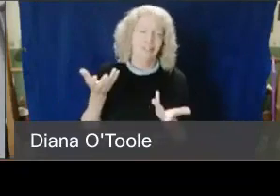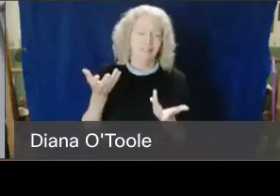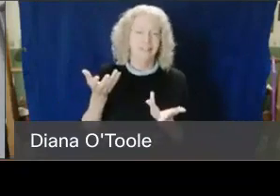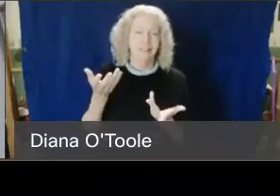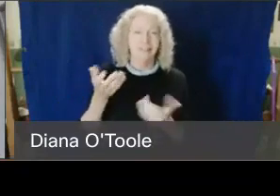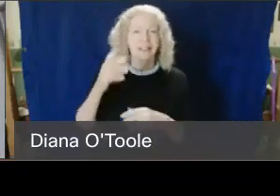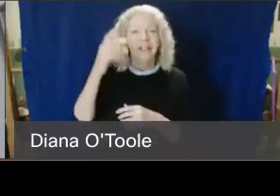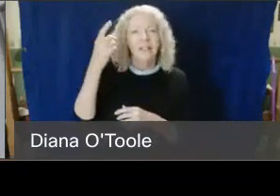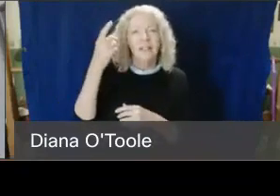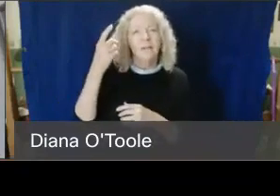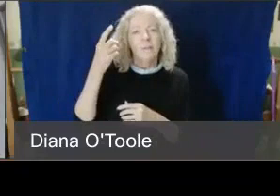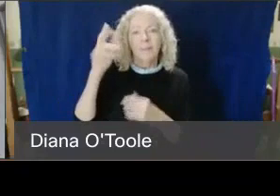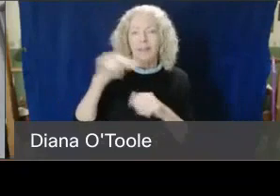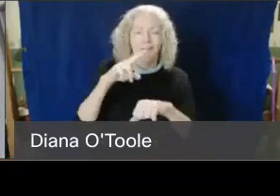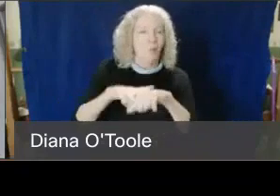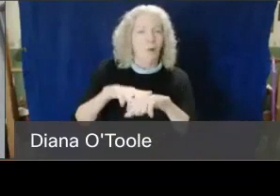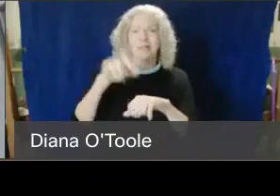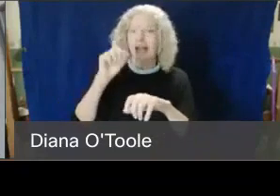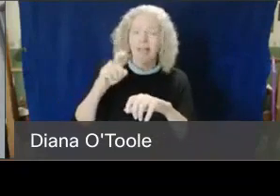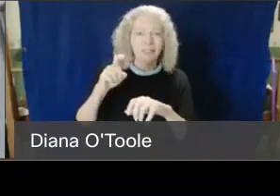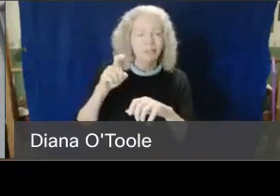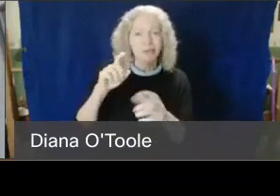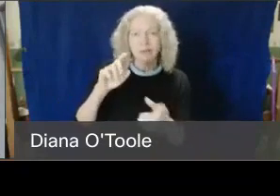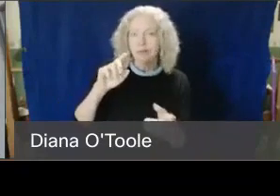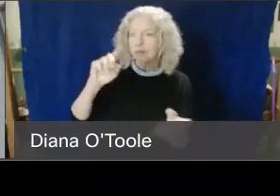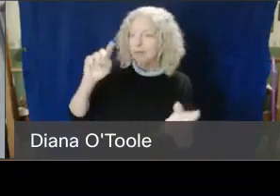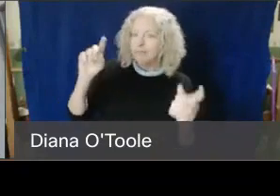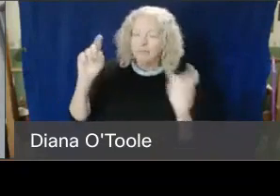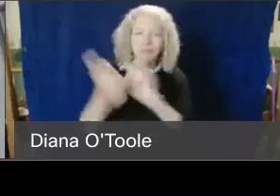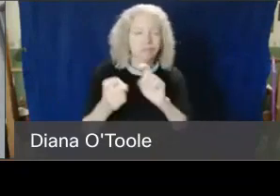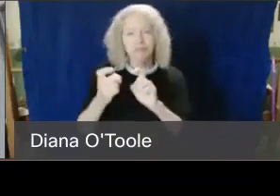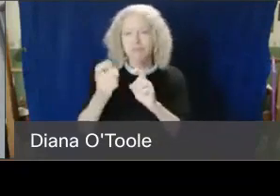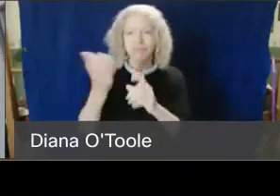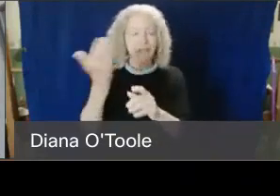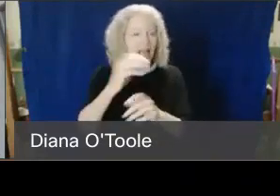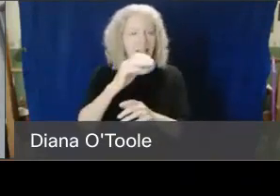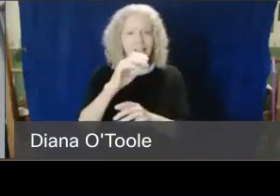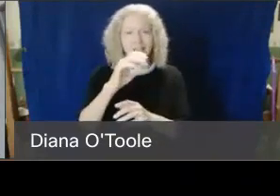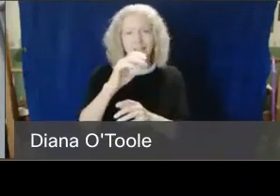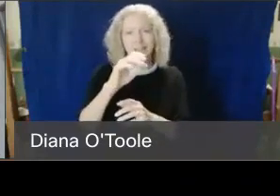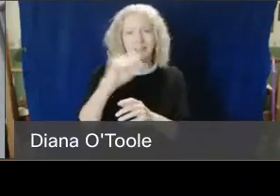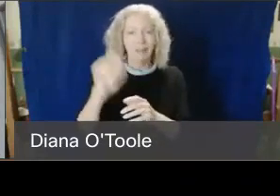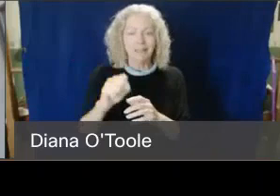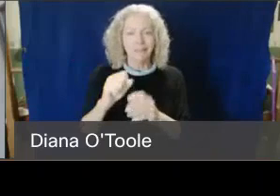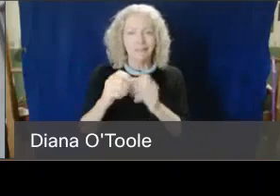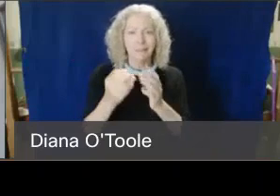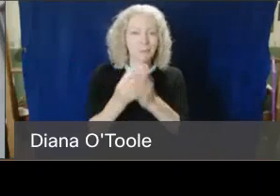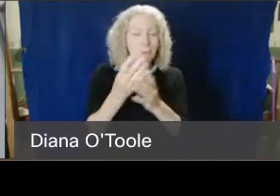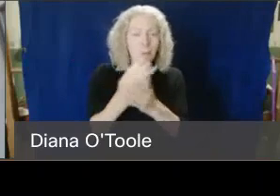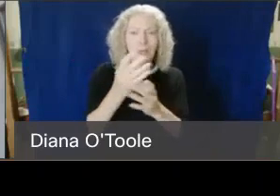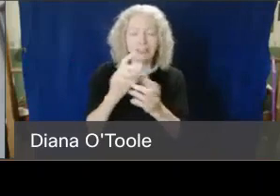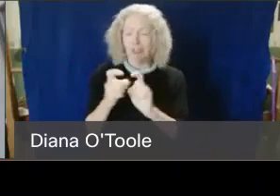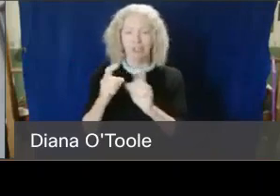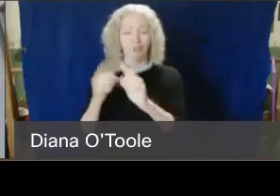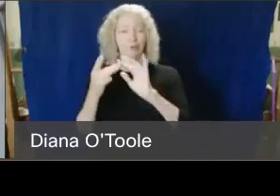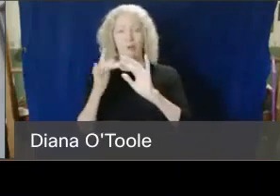transitioning every class to online learning last spring semester. And again, I'll share some data with you about how spring